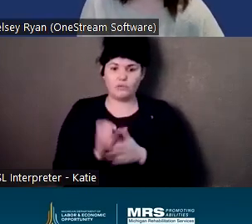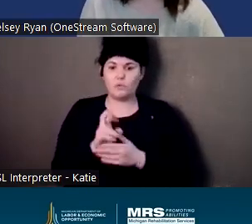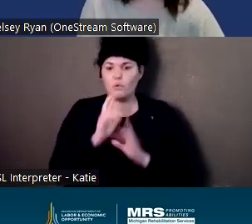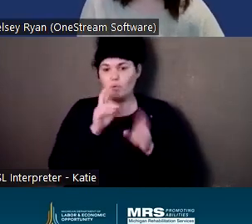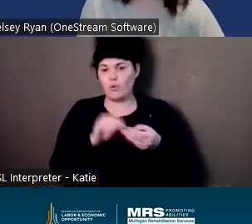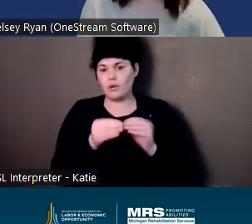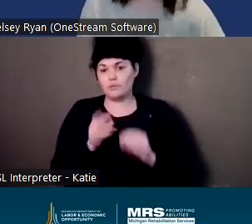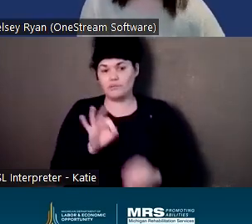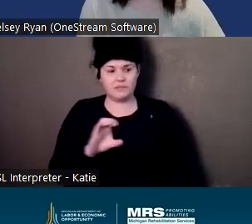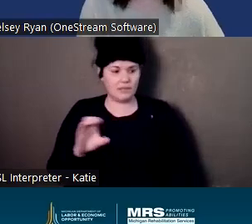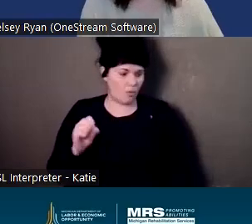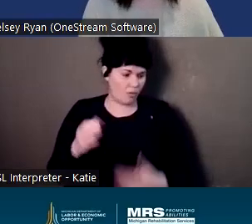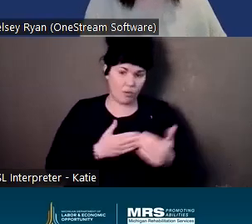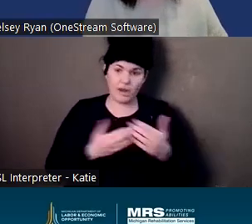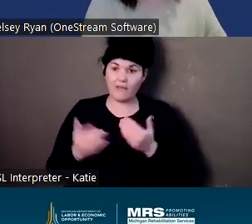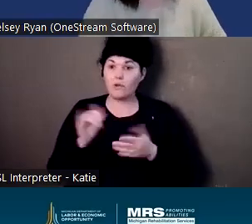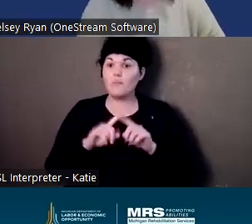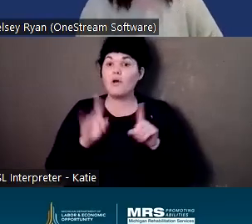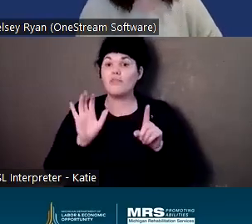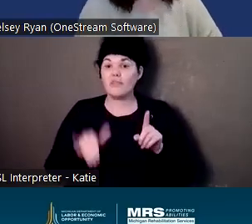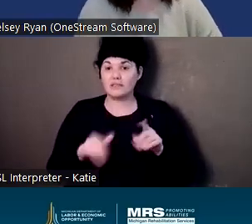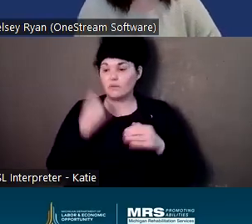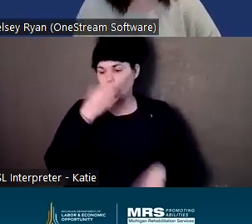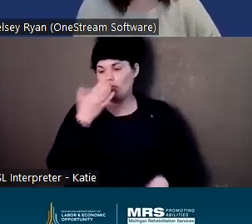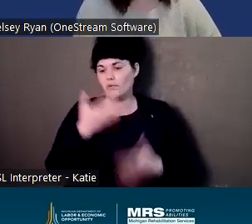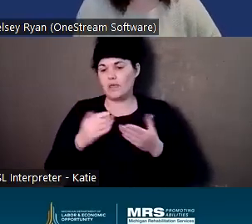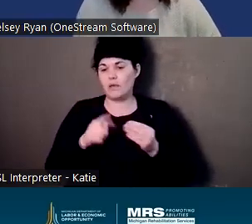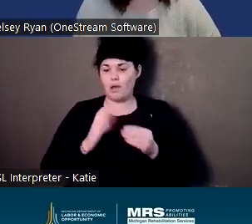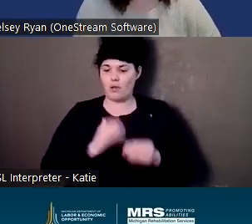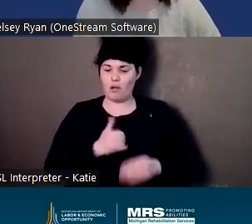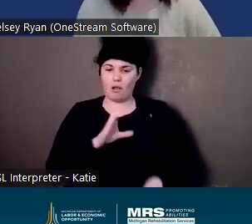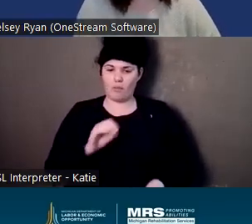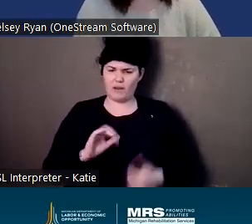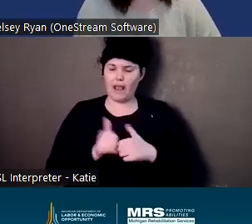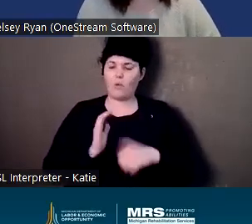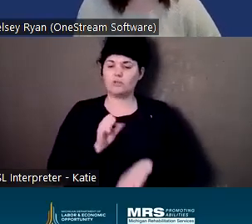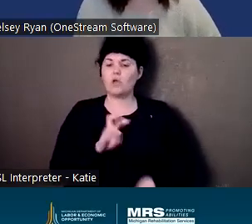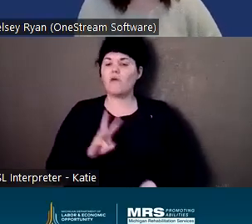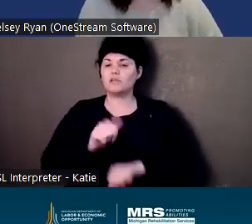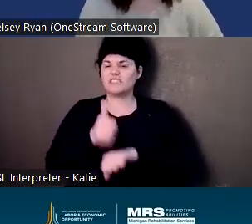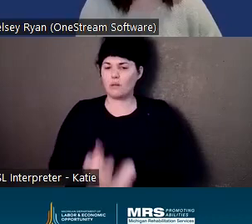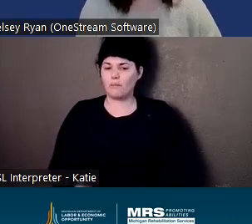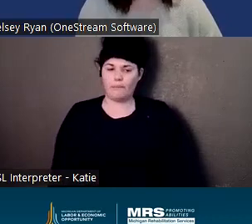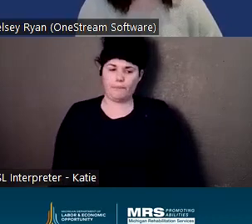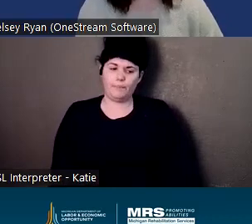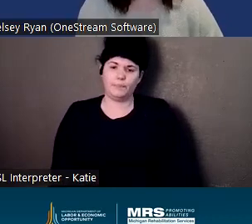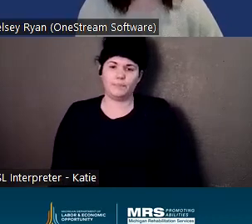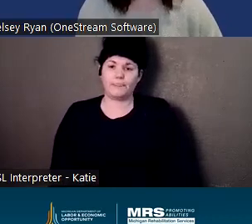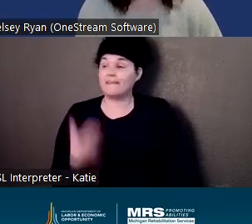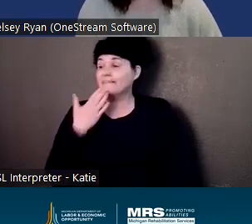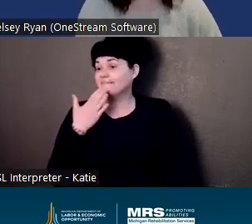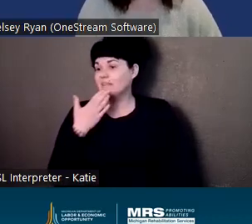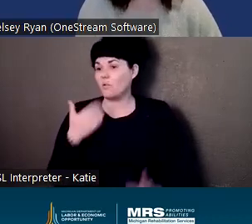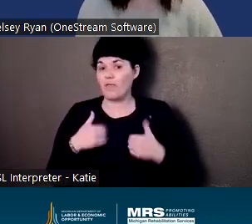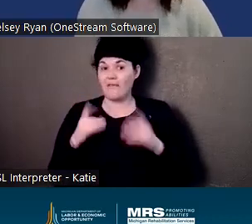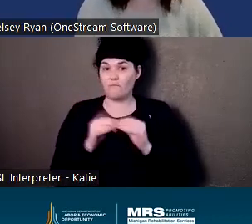that's the beauty behind our offering and the way the software is set up itself. Okay, thank you. Thank you. And it looks like we have one